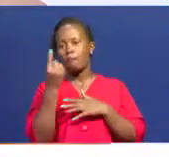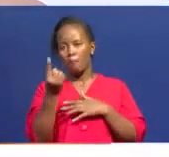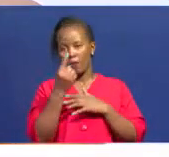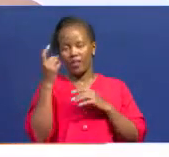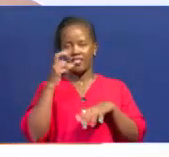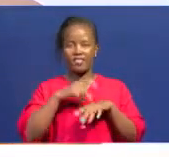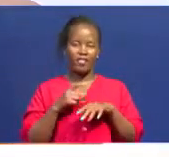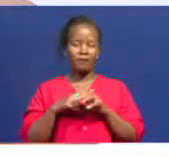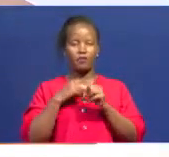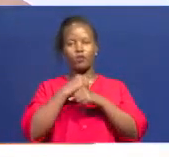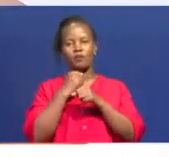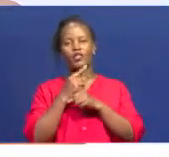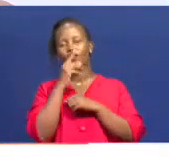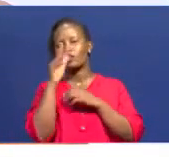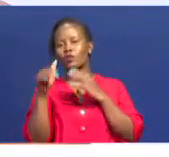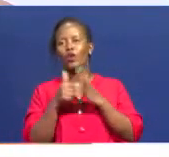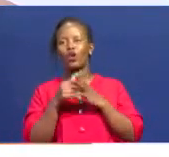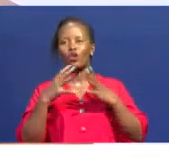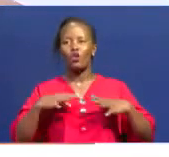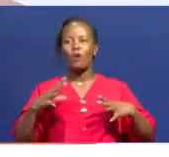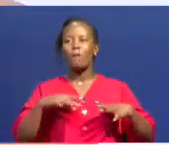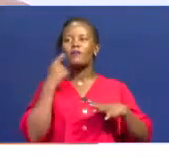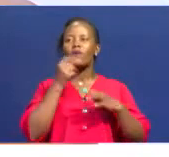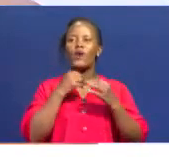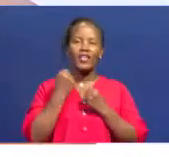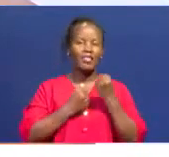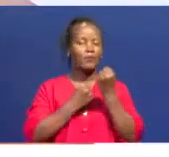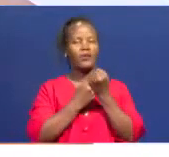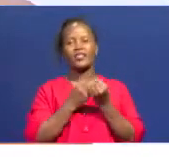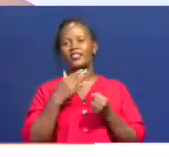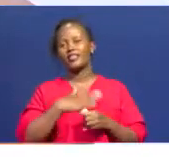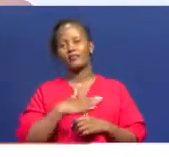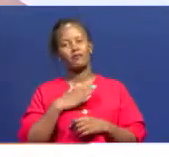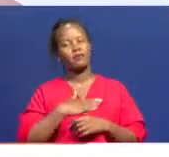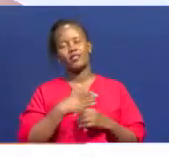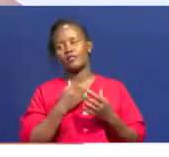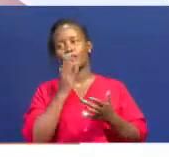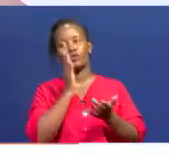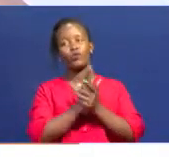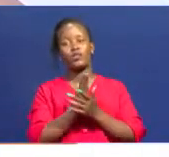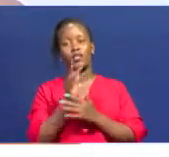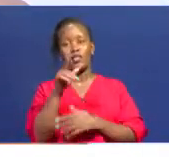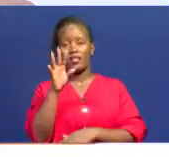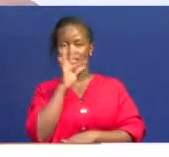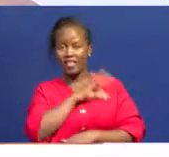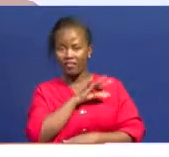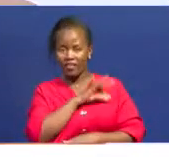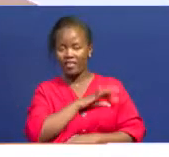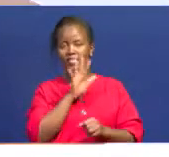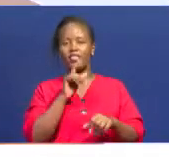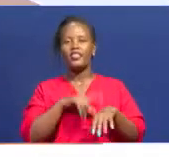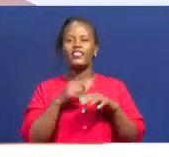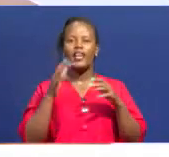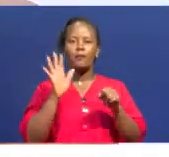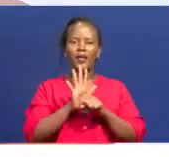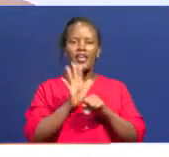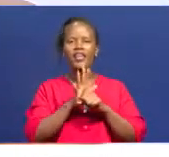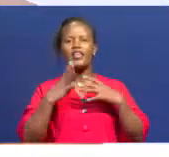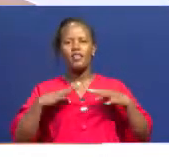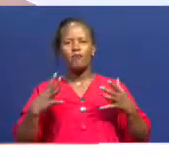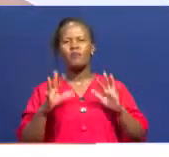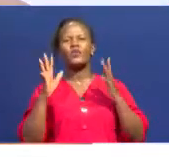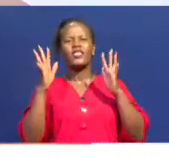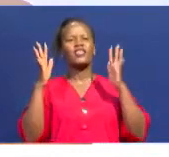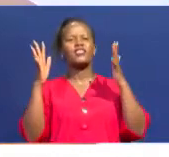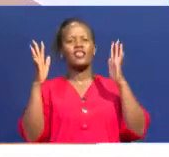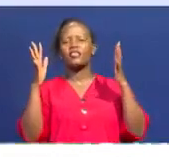come to like support me, so I'm actually really happy that they came, because it's more an advantage when you have so many people behind you and cheering